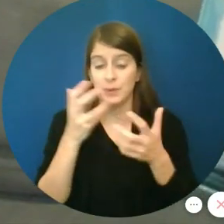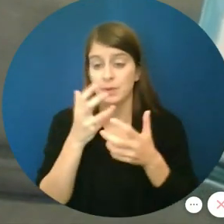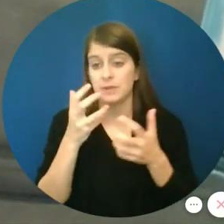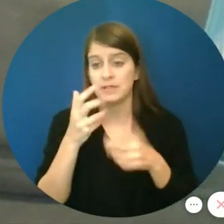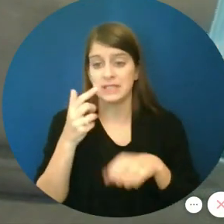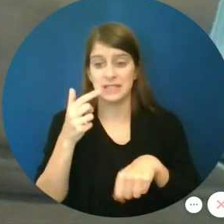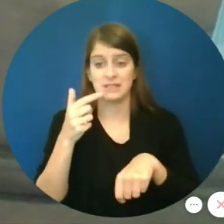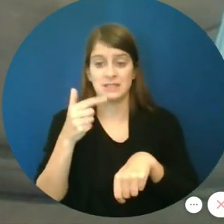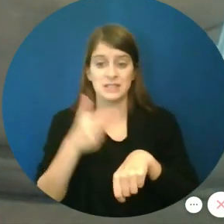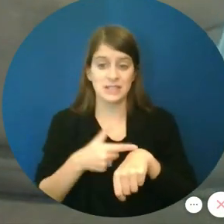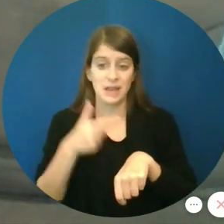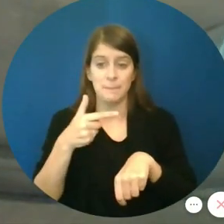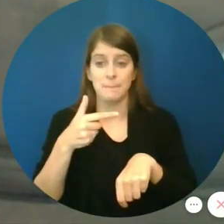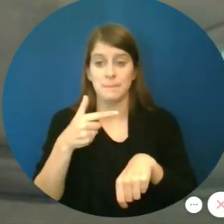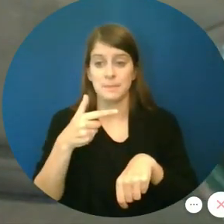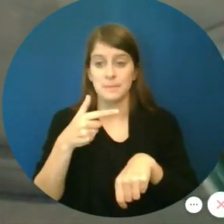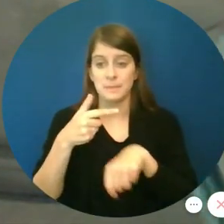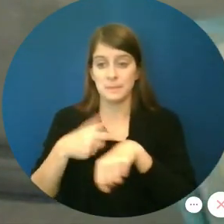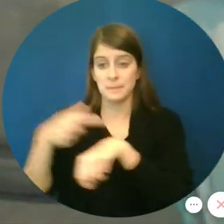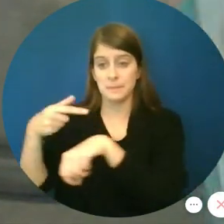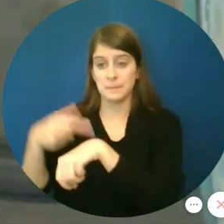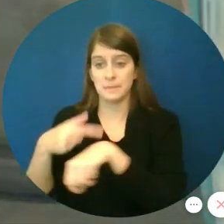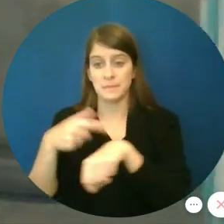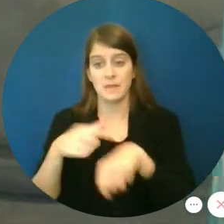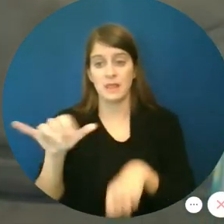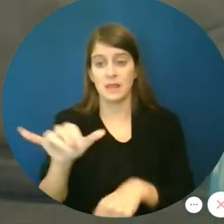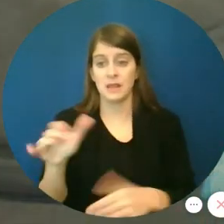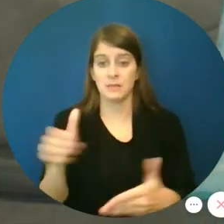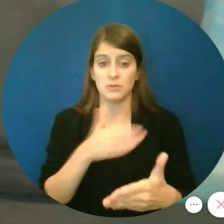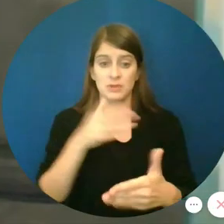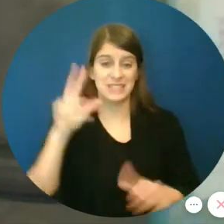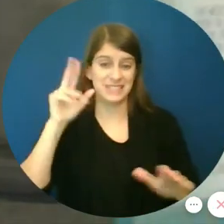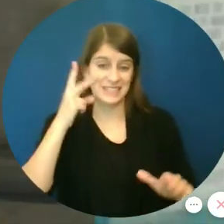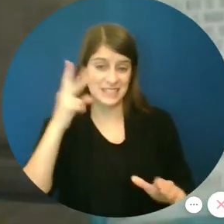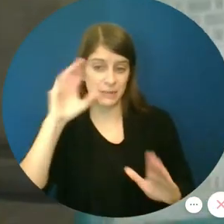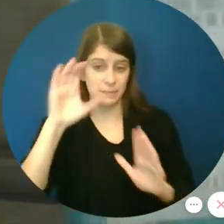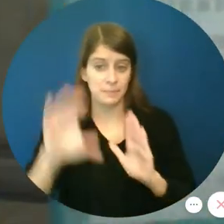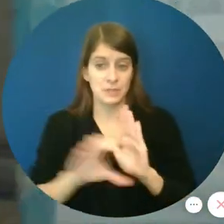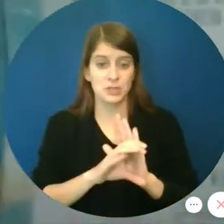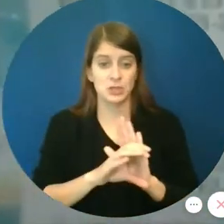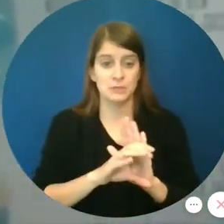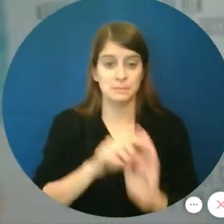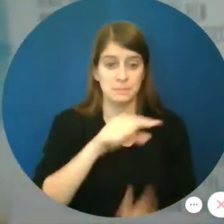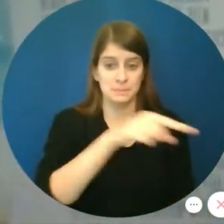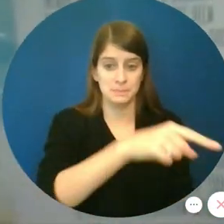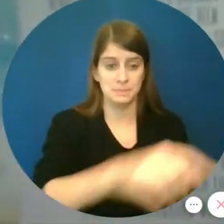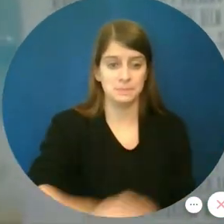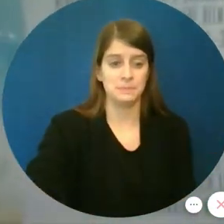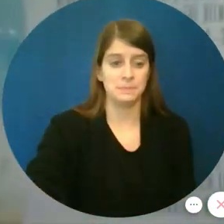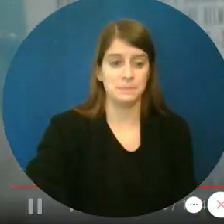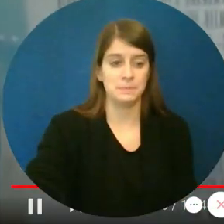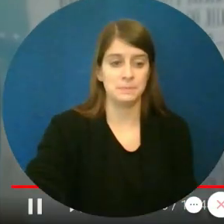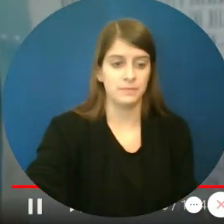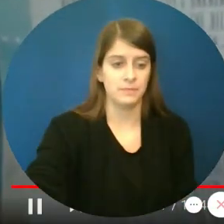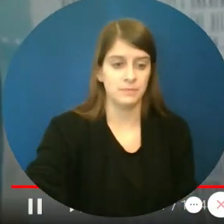thing, like music." Here's a picture, photograph taken.